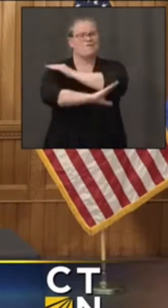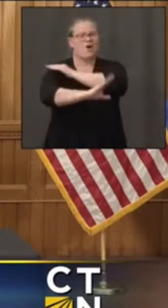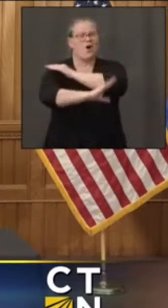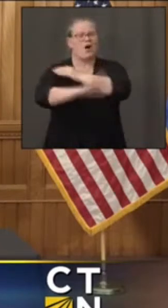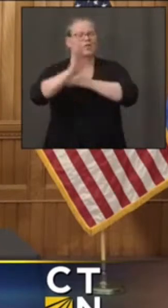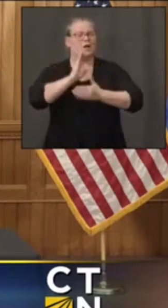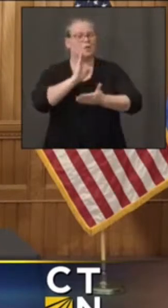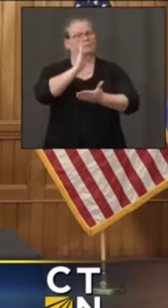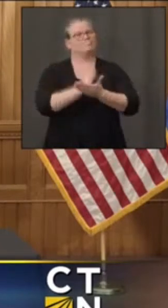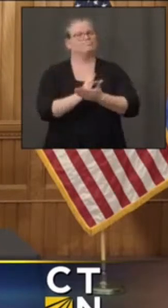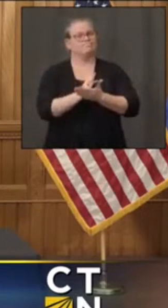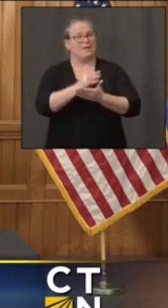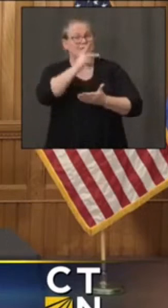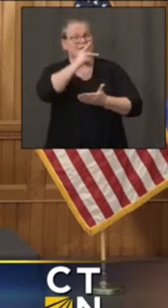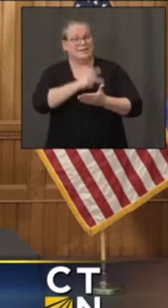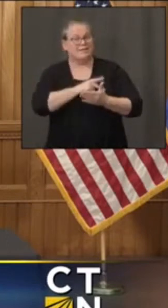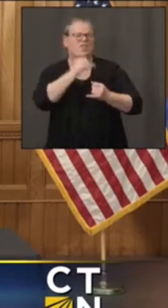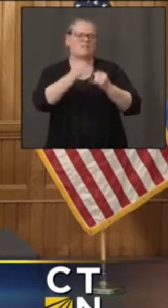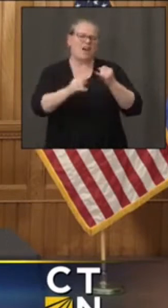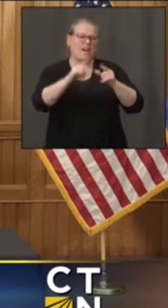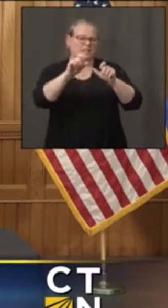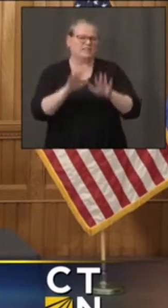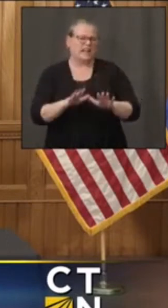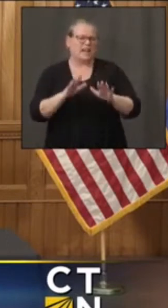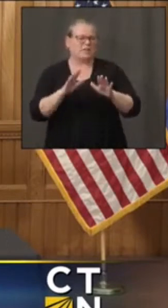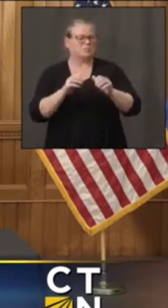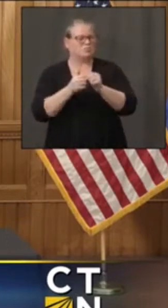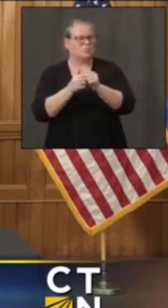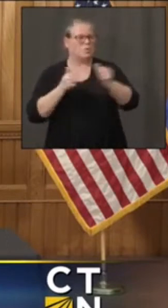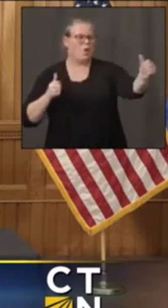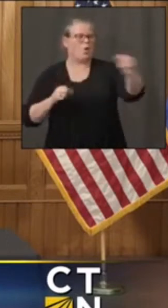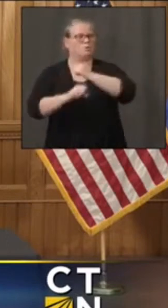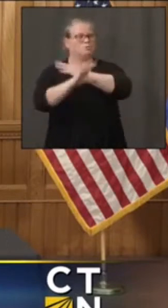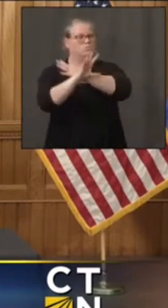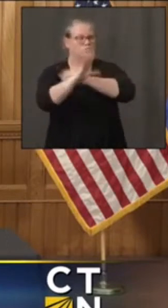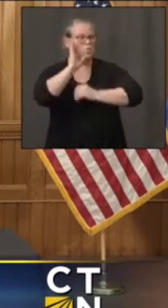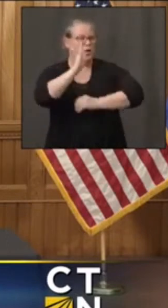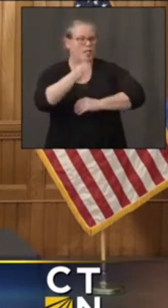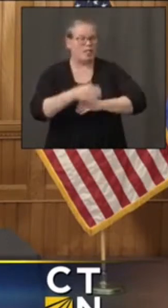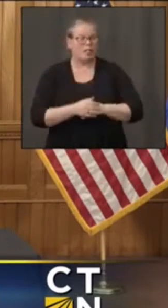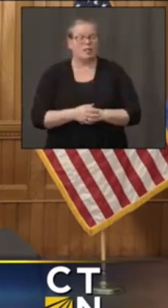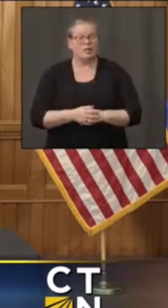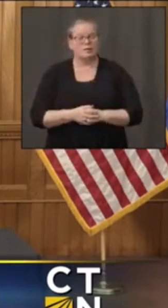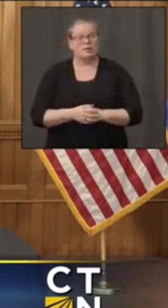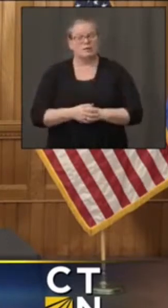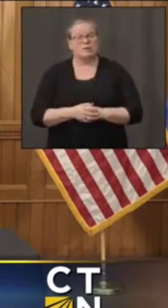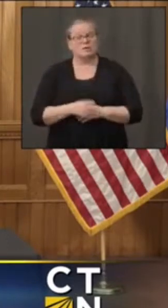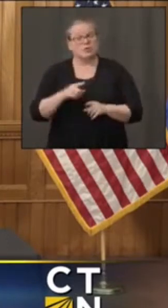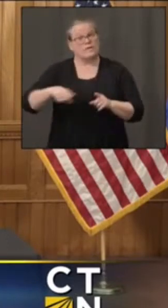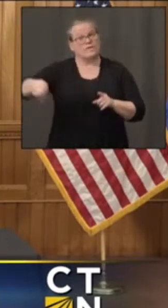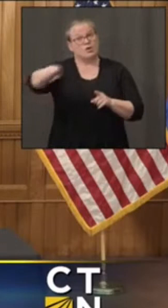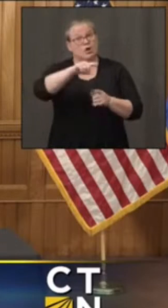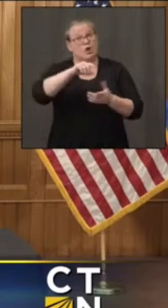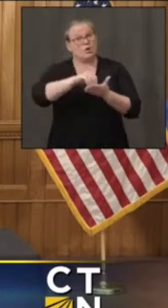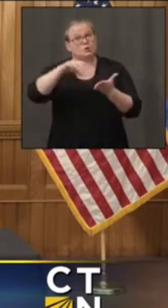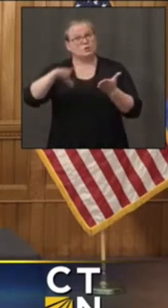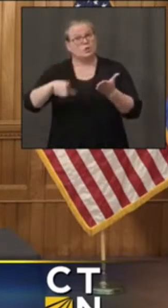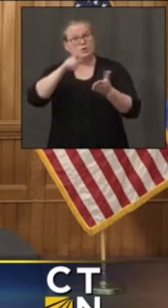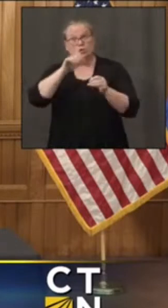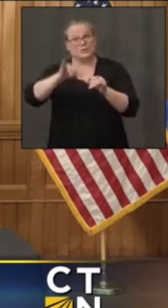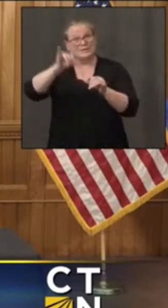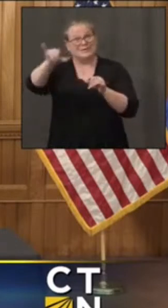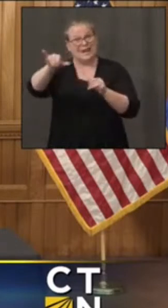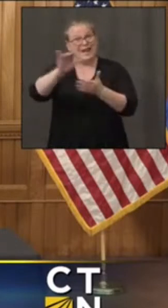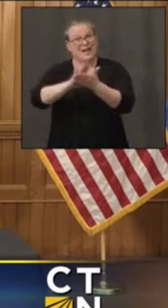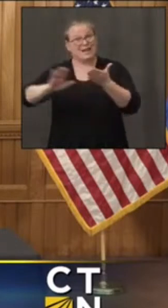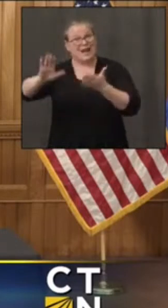They will be taking their finals remotely. So for those students, staying at college through the Thanksgiving break is not